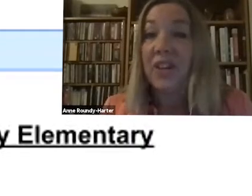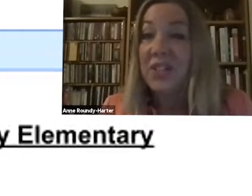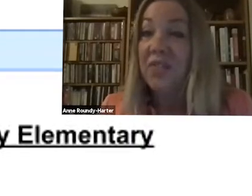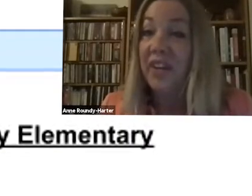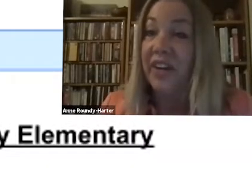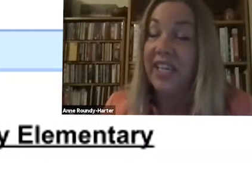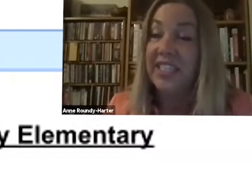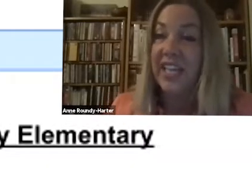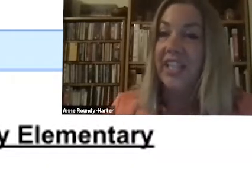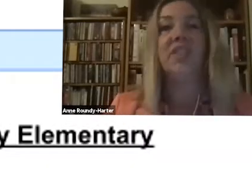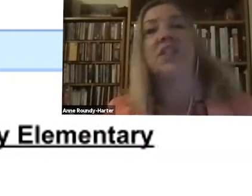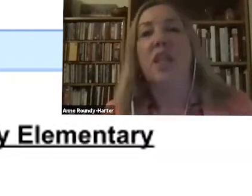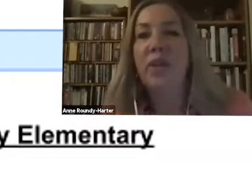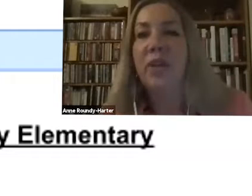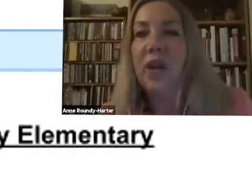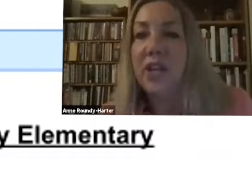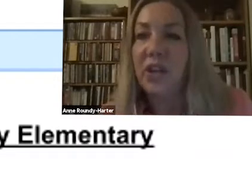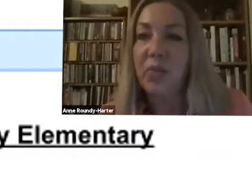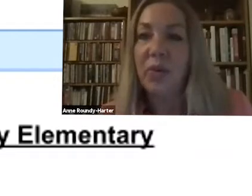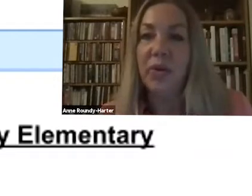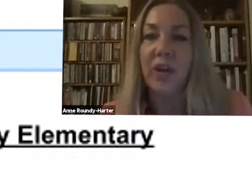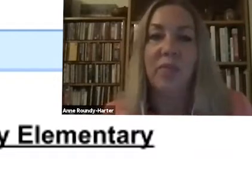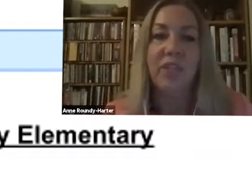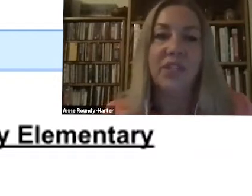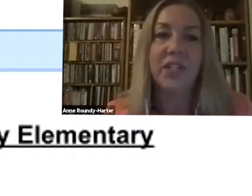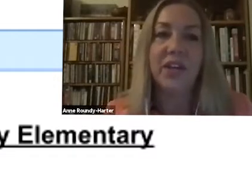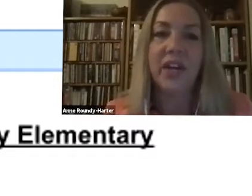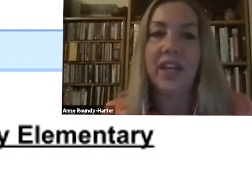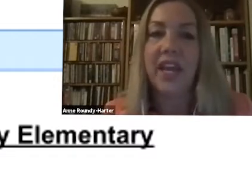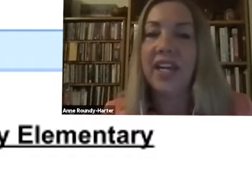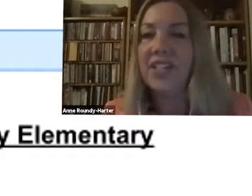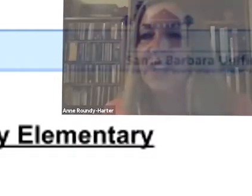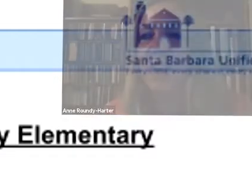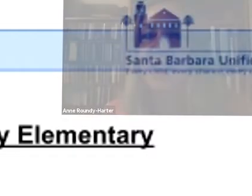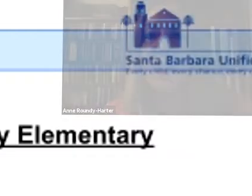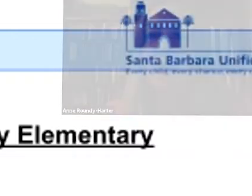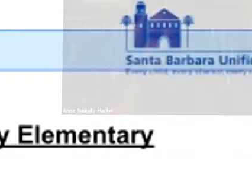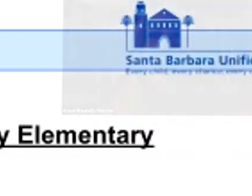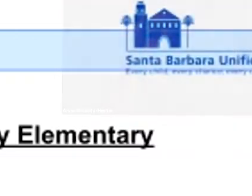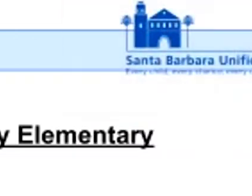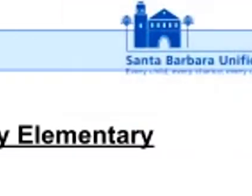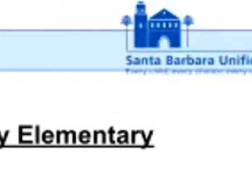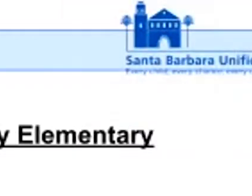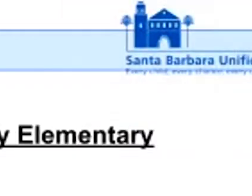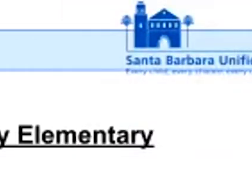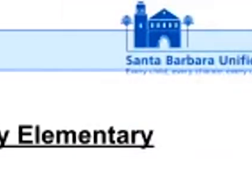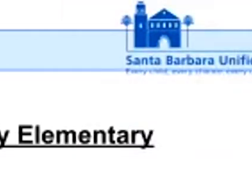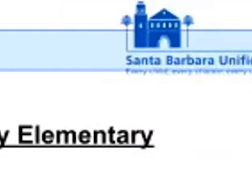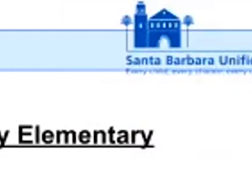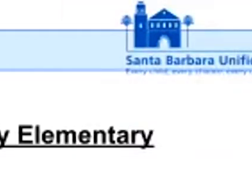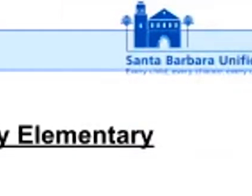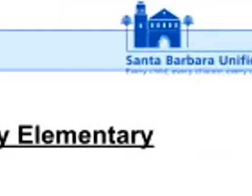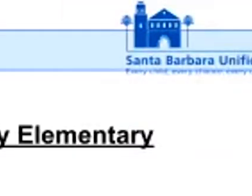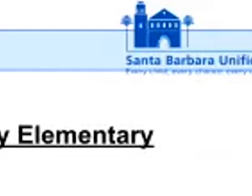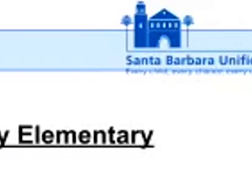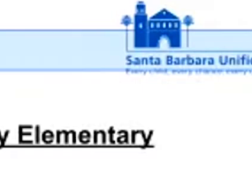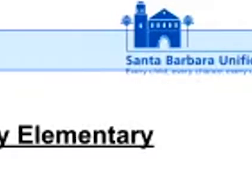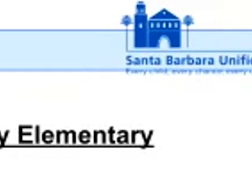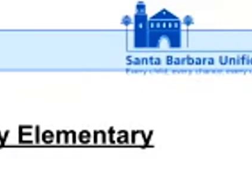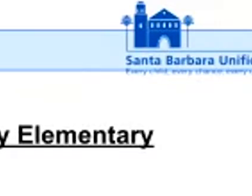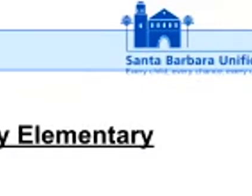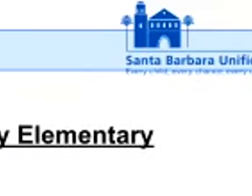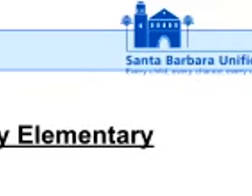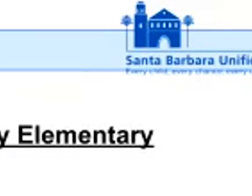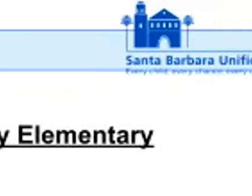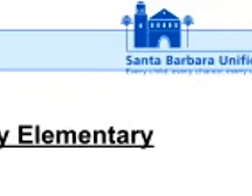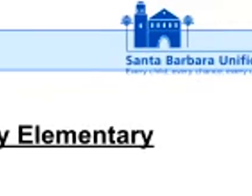We're also very excited to debut a new program this year, and that is our Summer of Learning Newcomer Academies. So Sierra